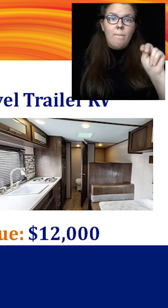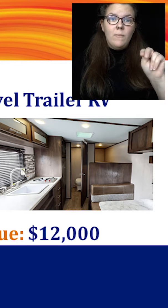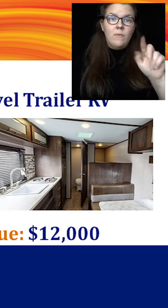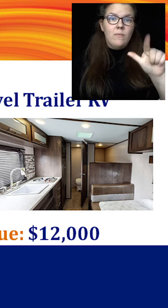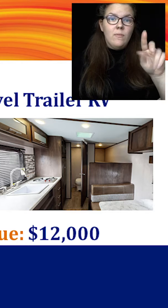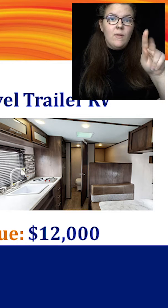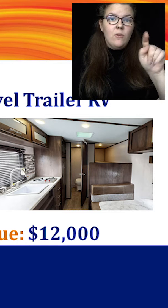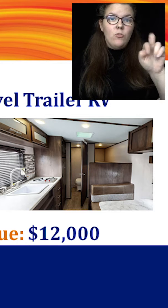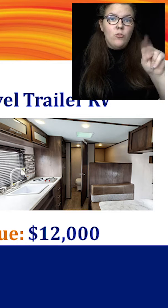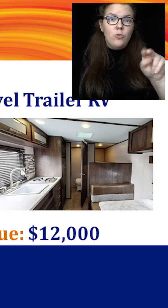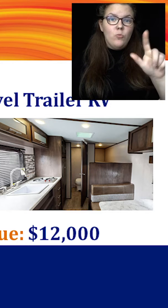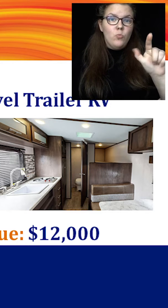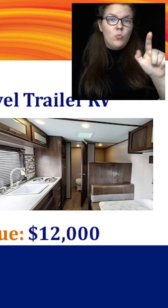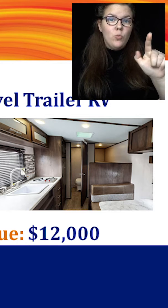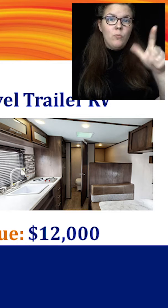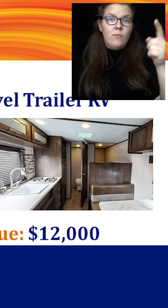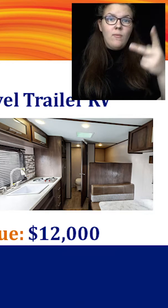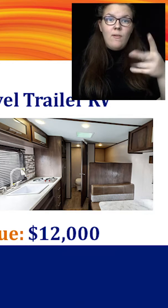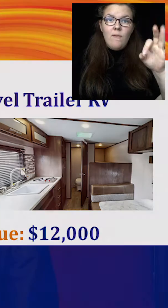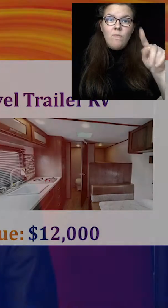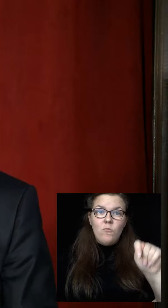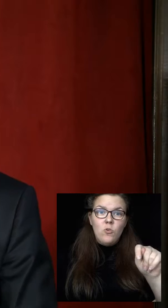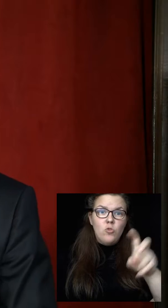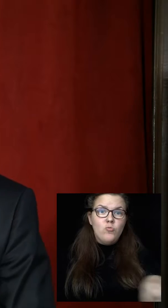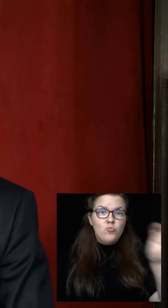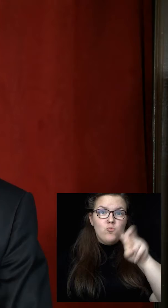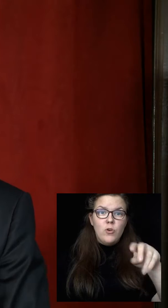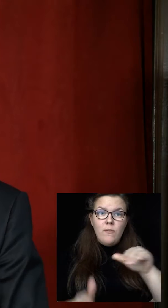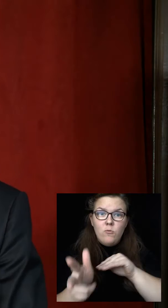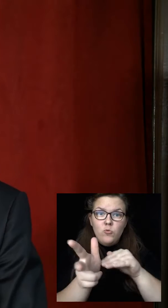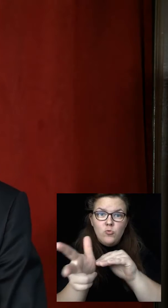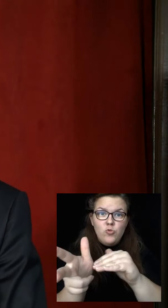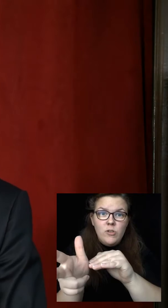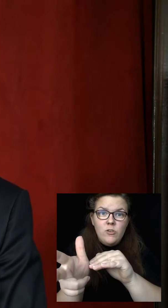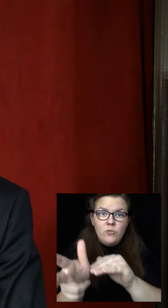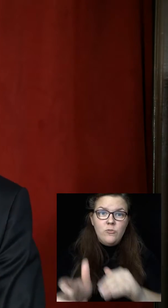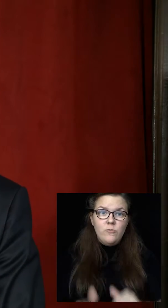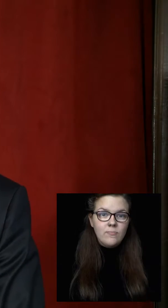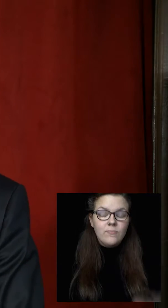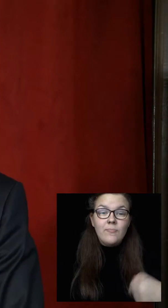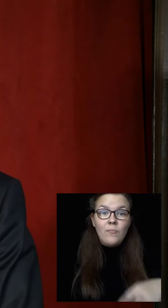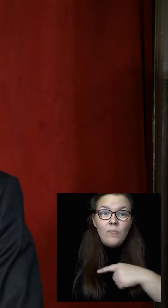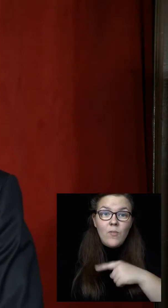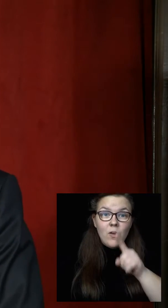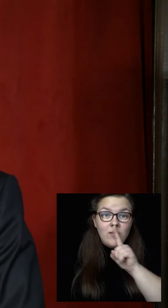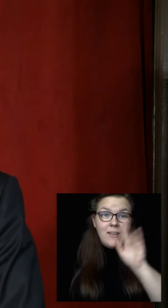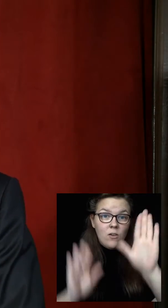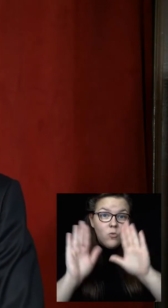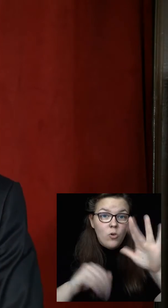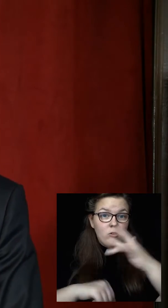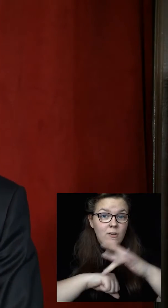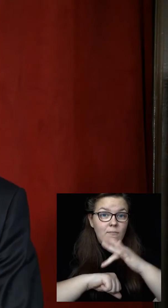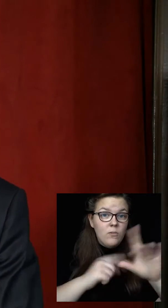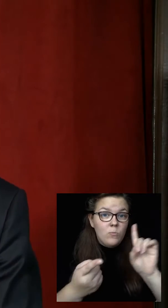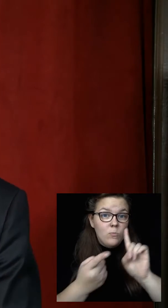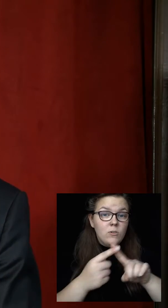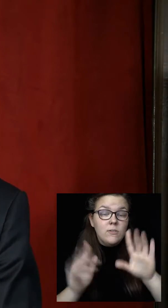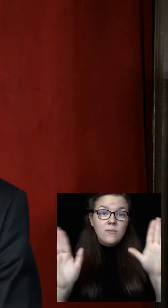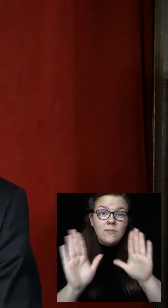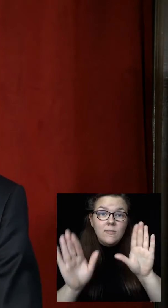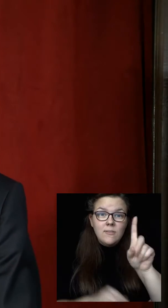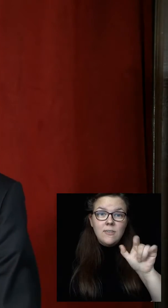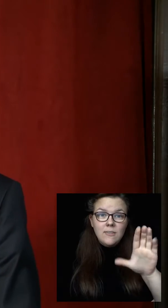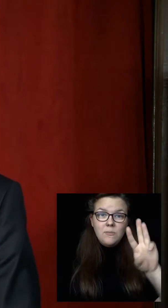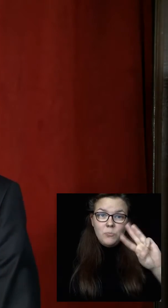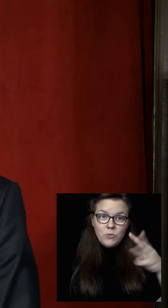Lantern 21.5-foot travel trailer. Our silent auction will be open until Sunday, December 6th at 7